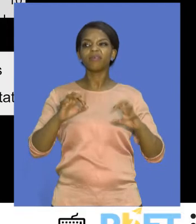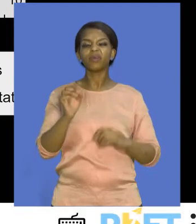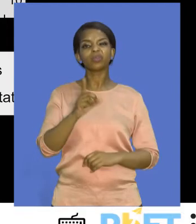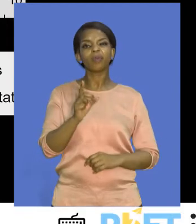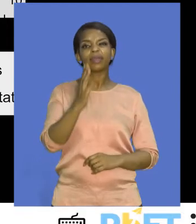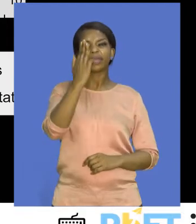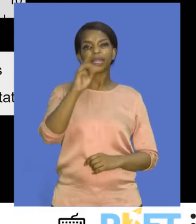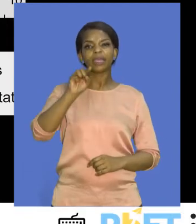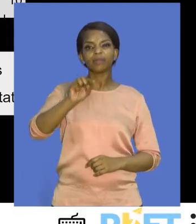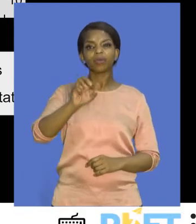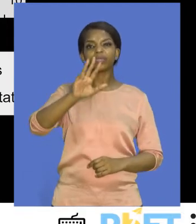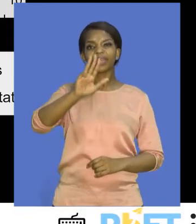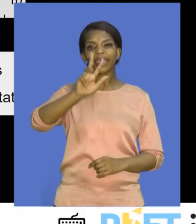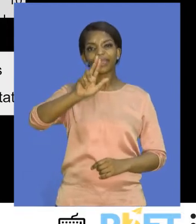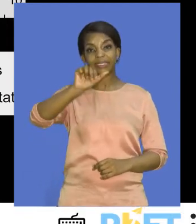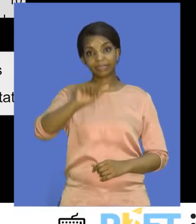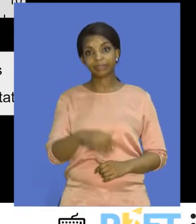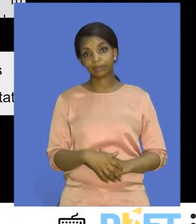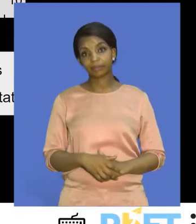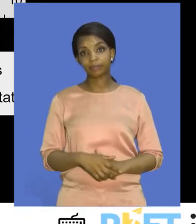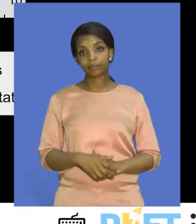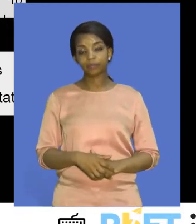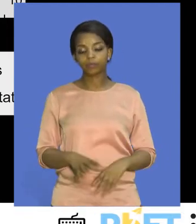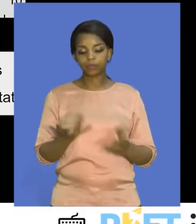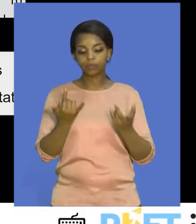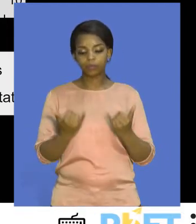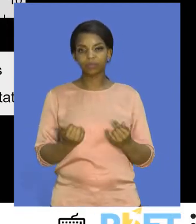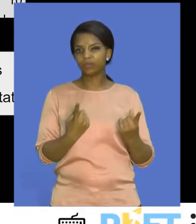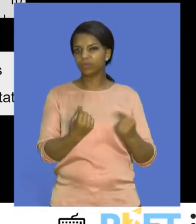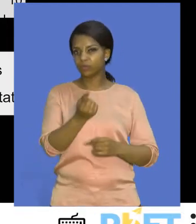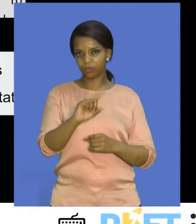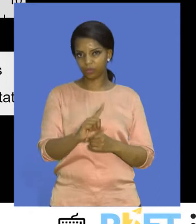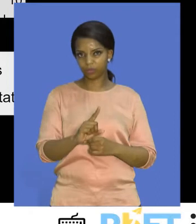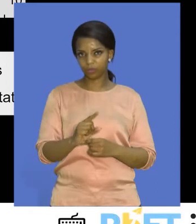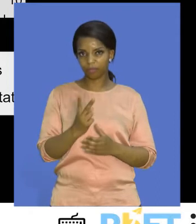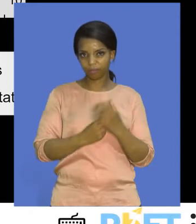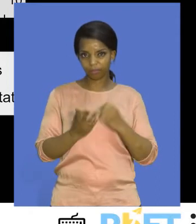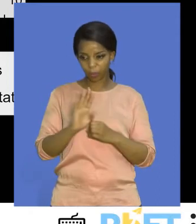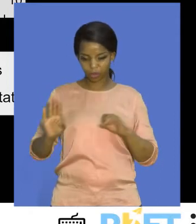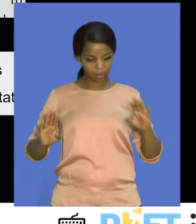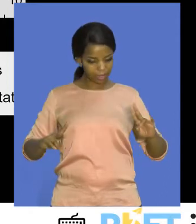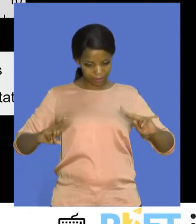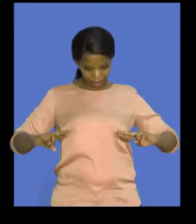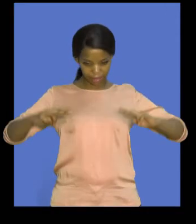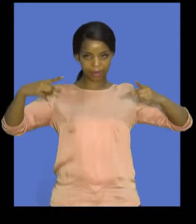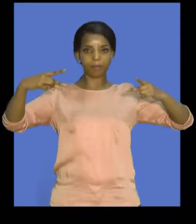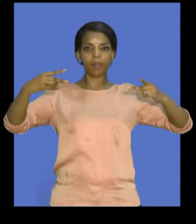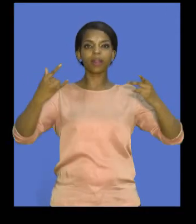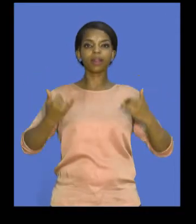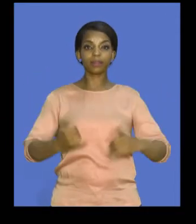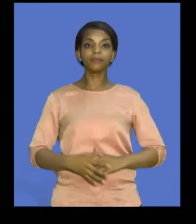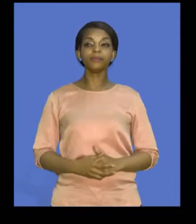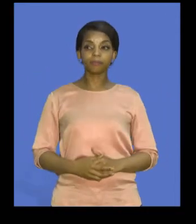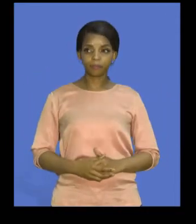9,986, right? So we are going to double both charges, okay? If we double both charges, if we go to